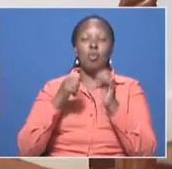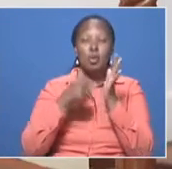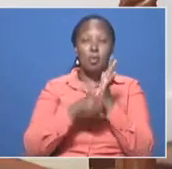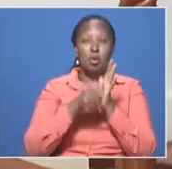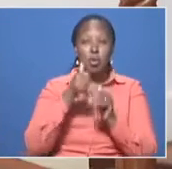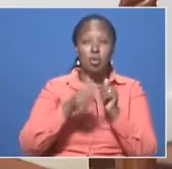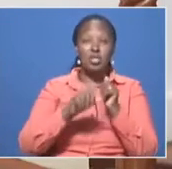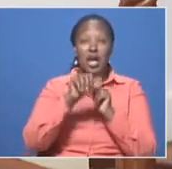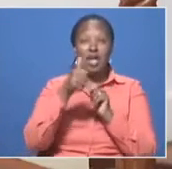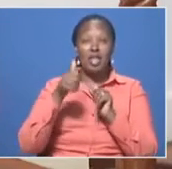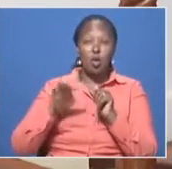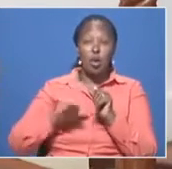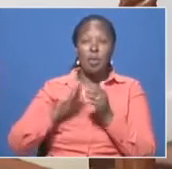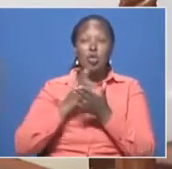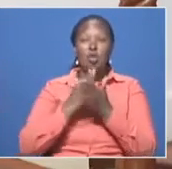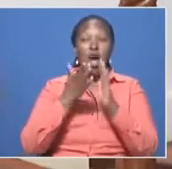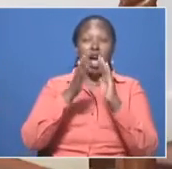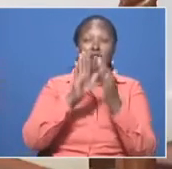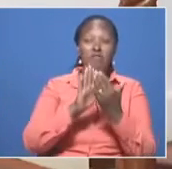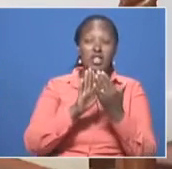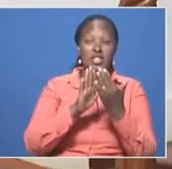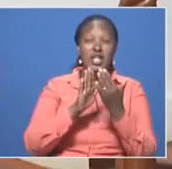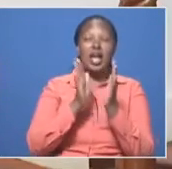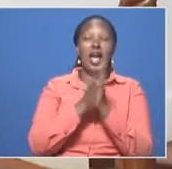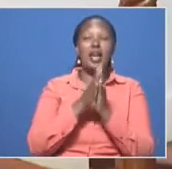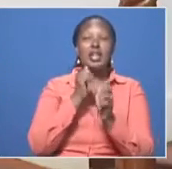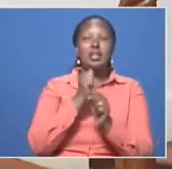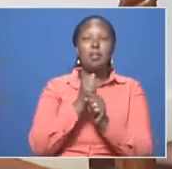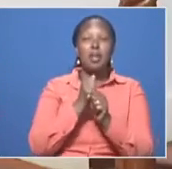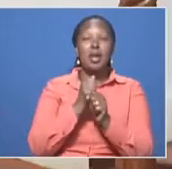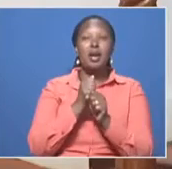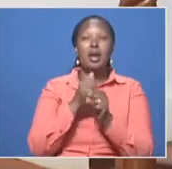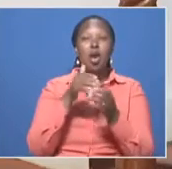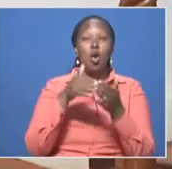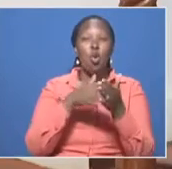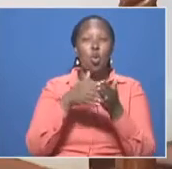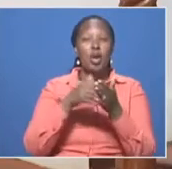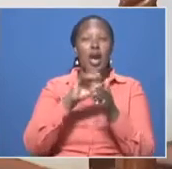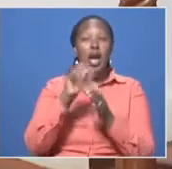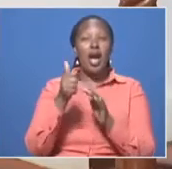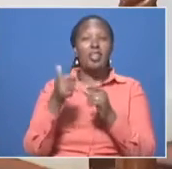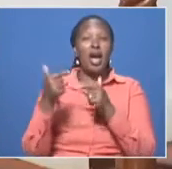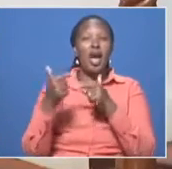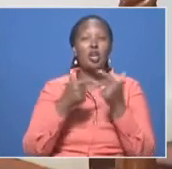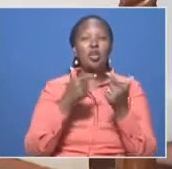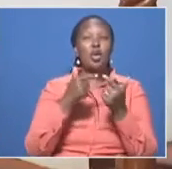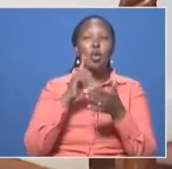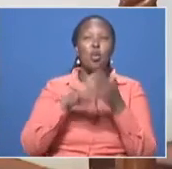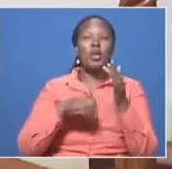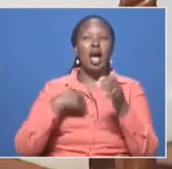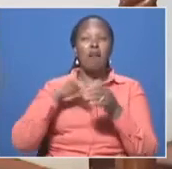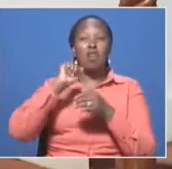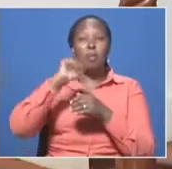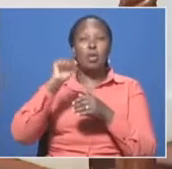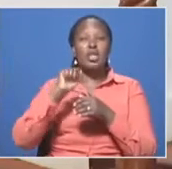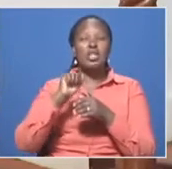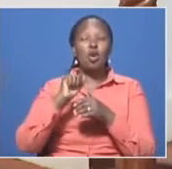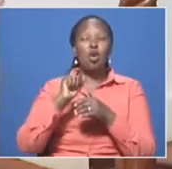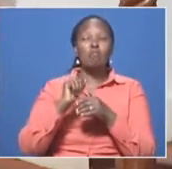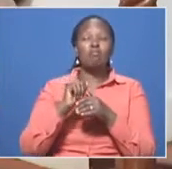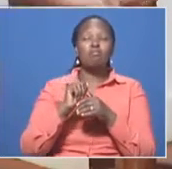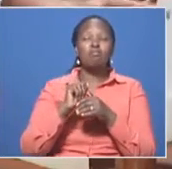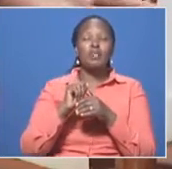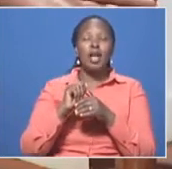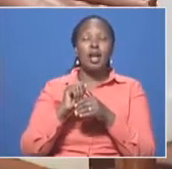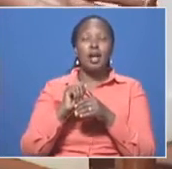that other women are facing and that it weakens the movement. Some have gone as far as arguing there's some kind of political bias, you know, when